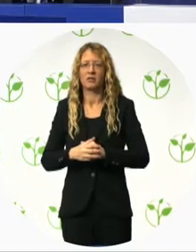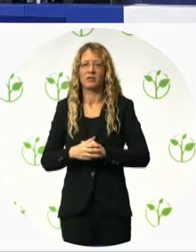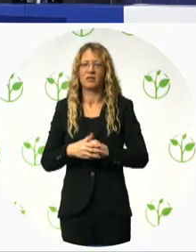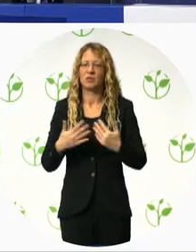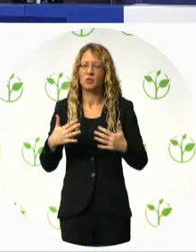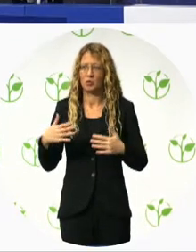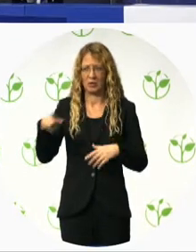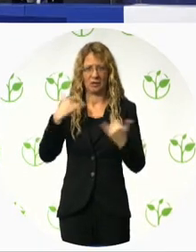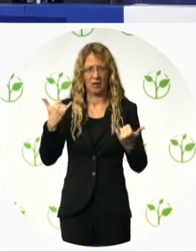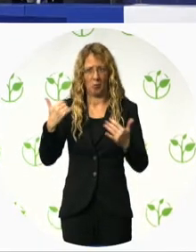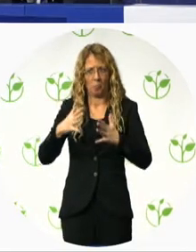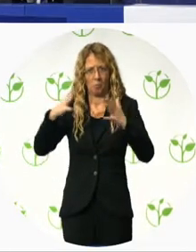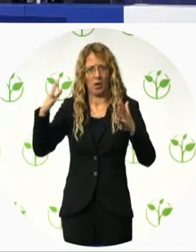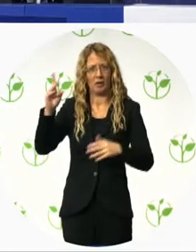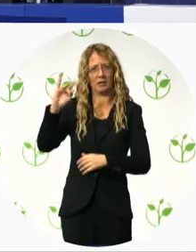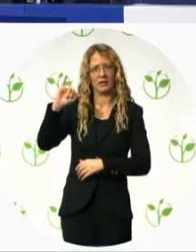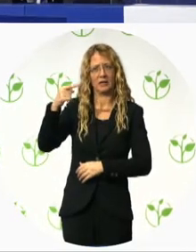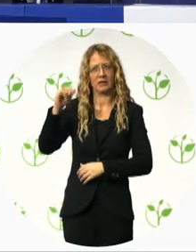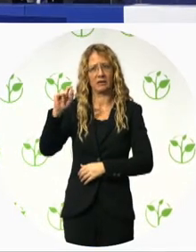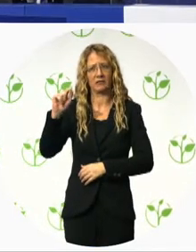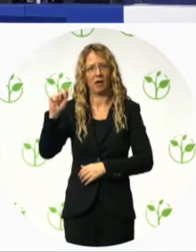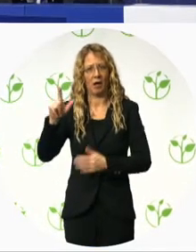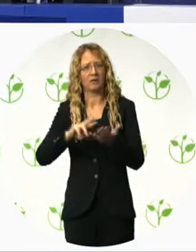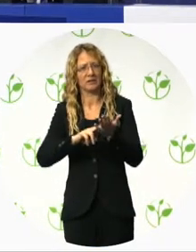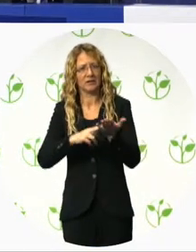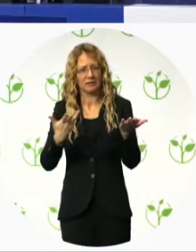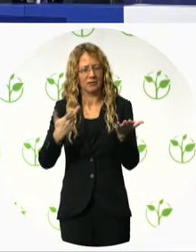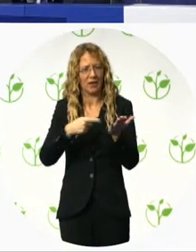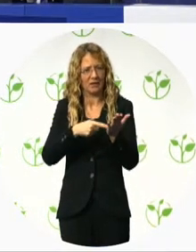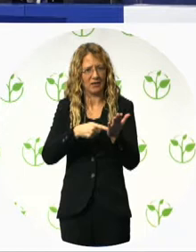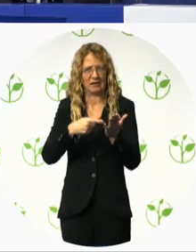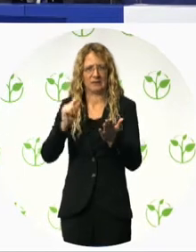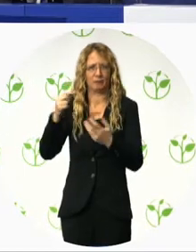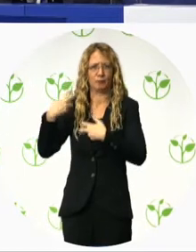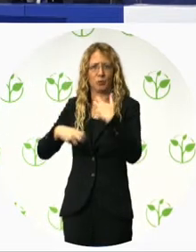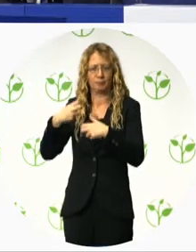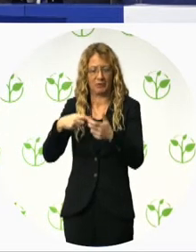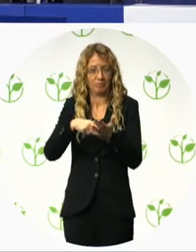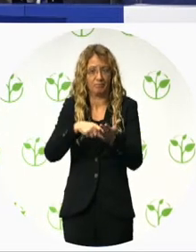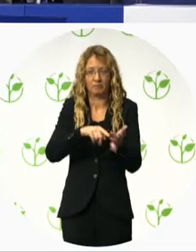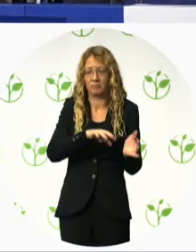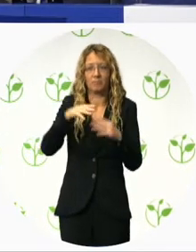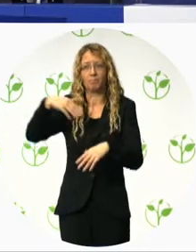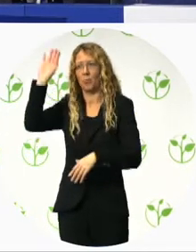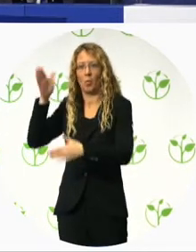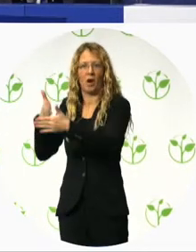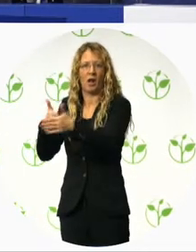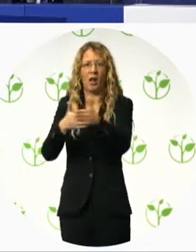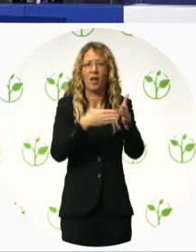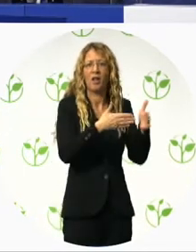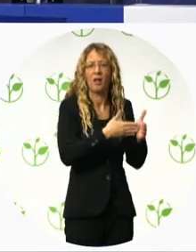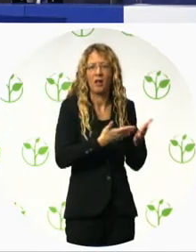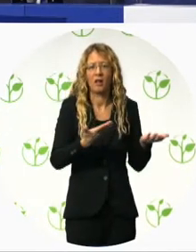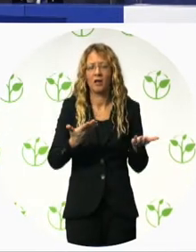developing new technology. So this is a new way to think about technology. And what is what it done? Thinking